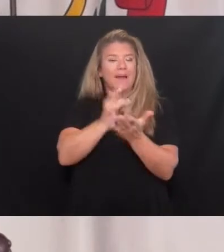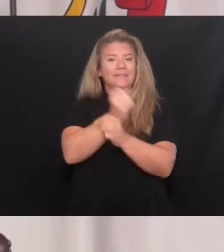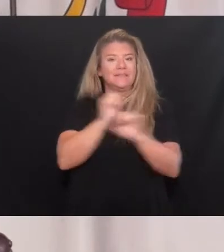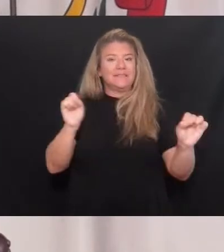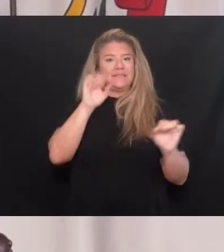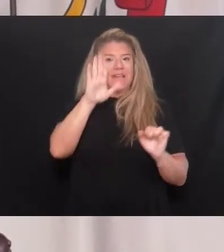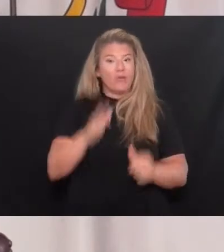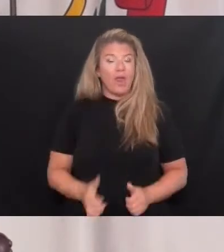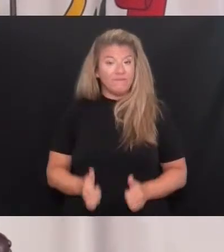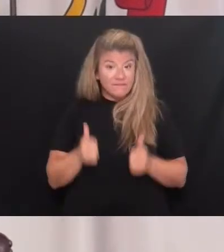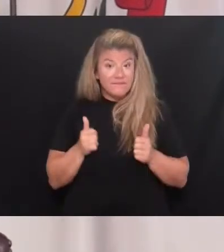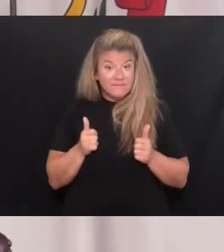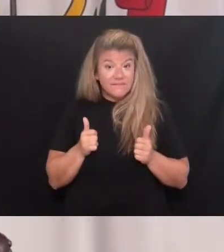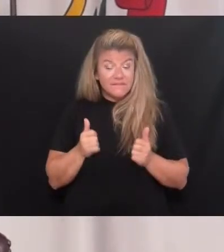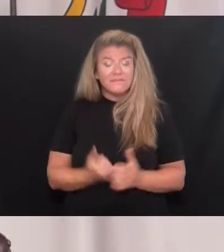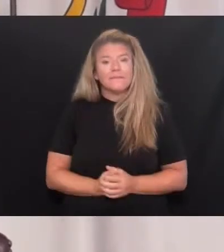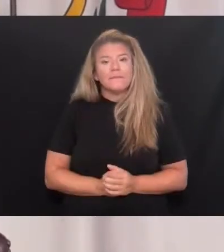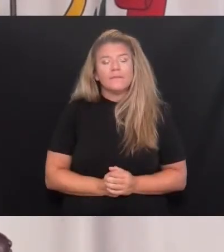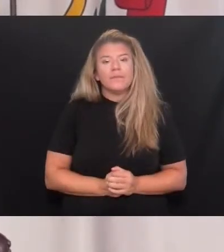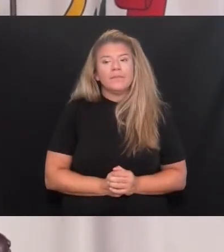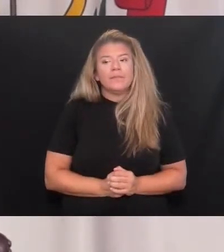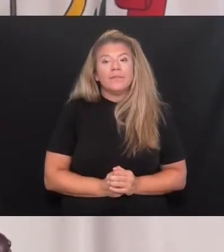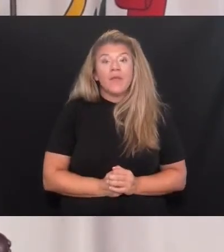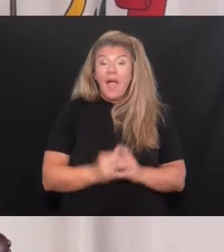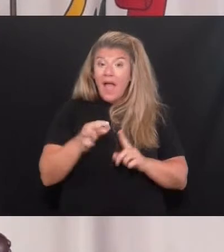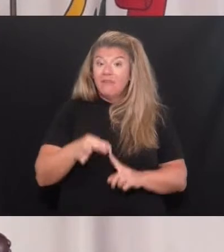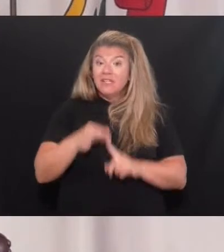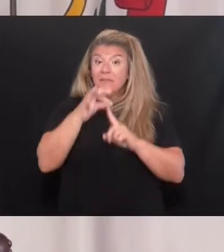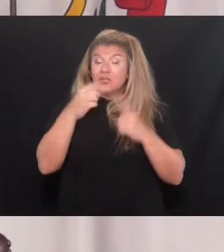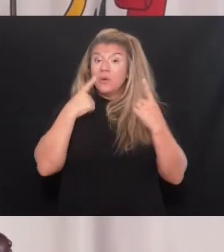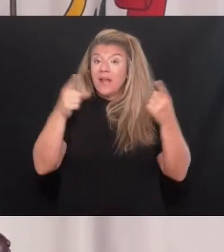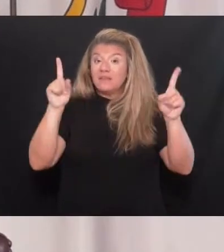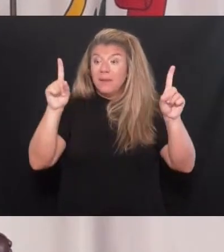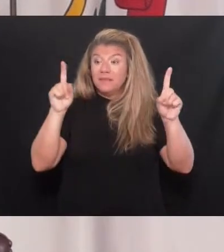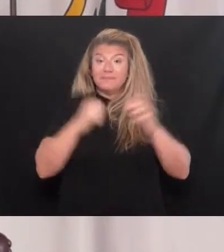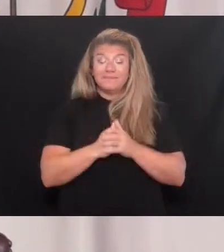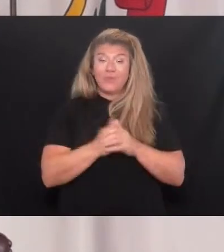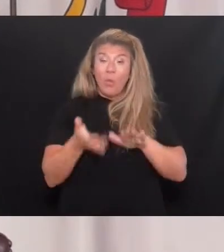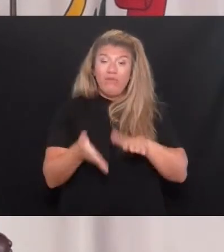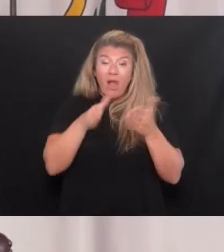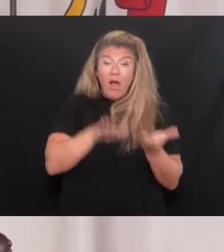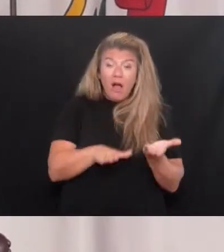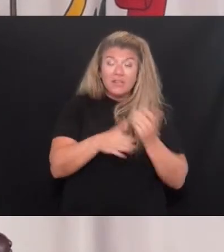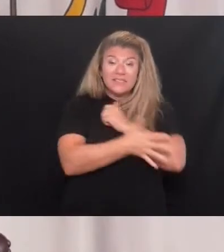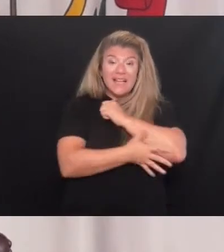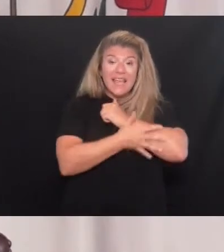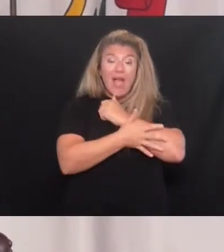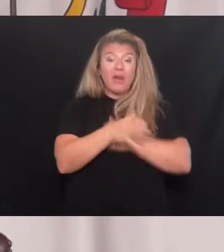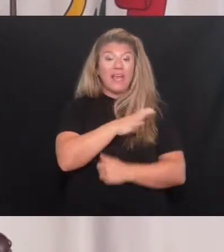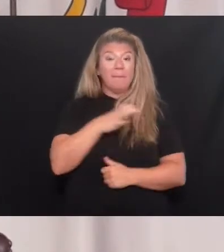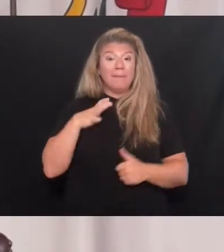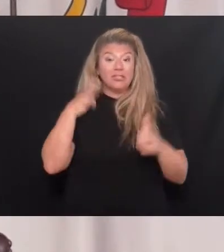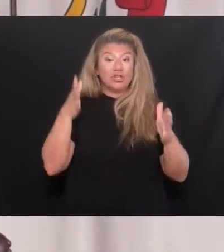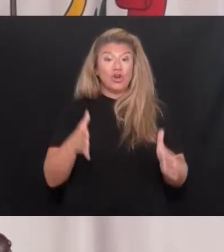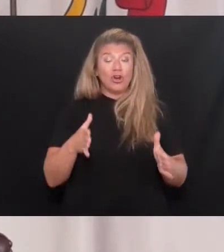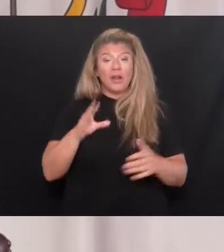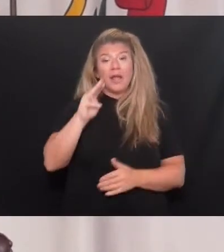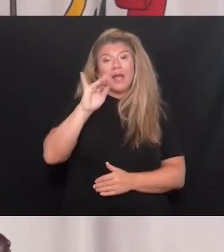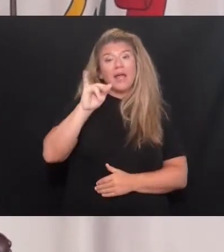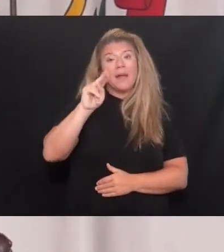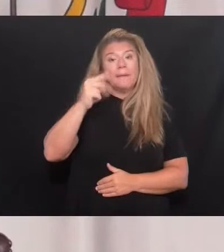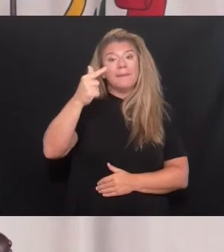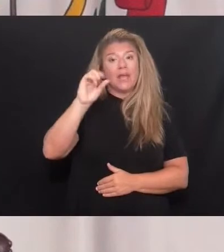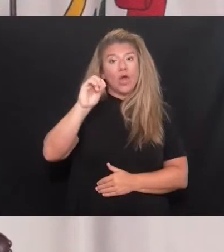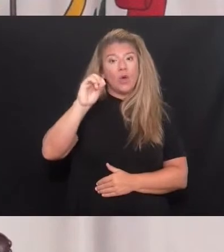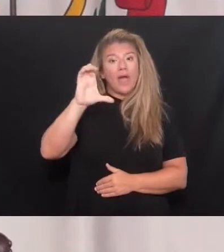Now, I want to make a special announcement here. We've lost a county commissioner in Mingo County. Gavin